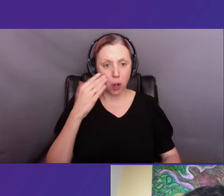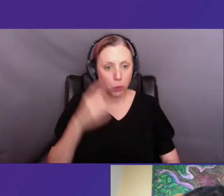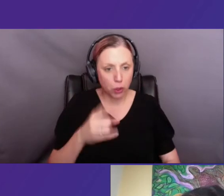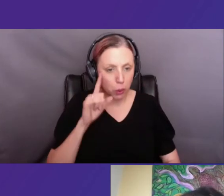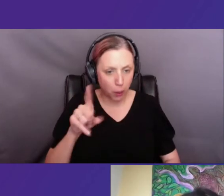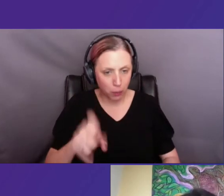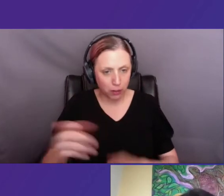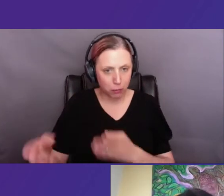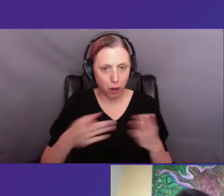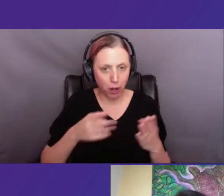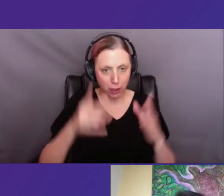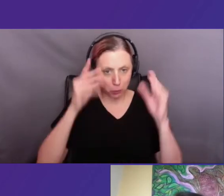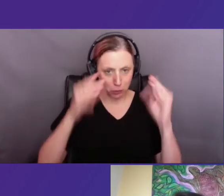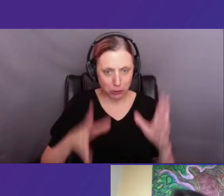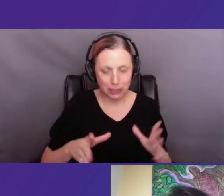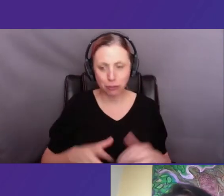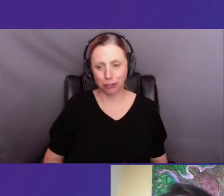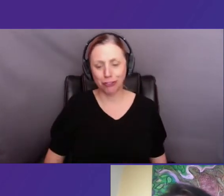teach